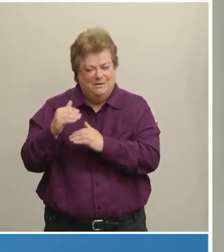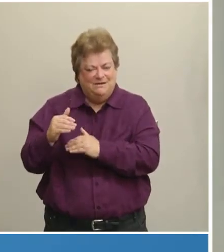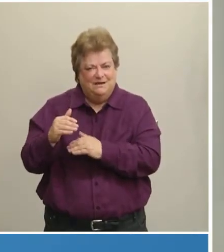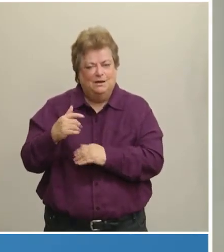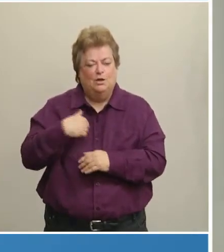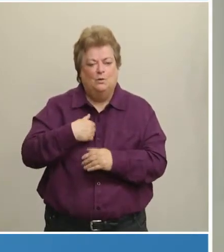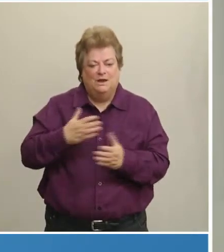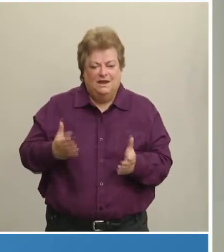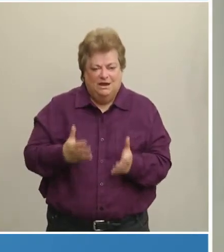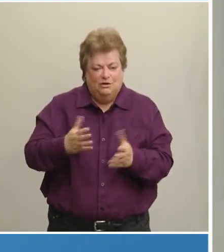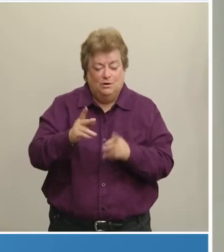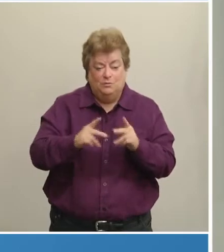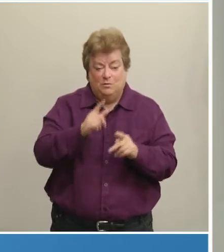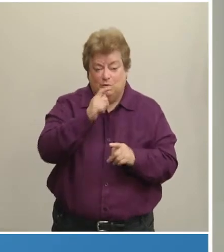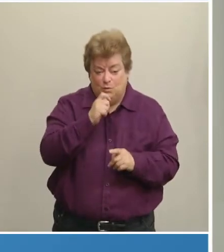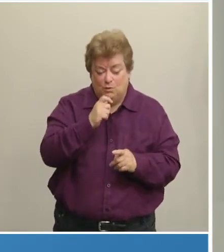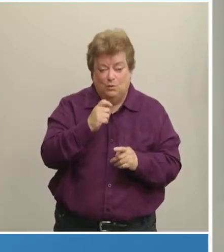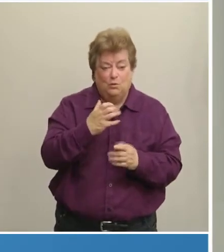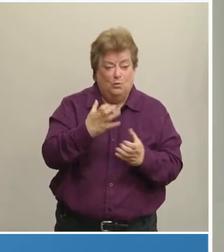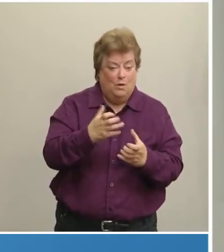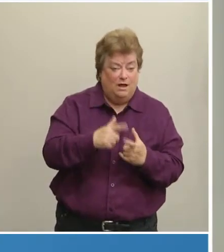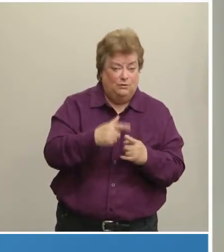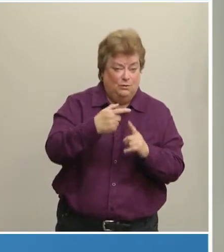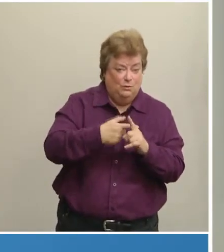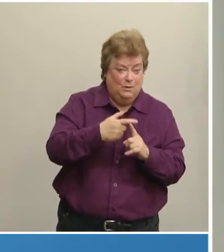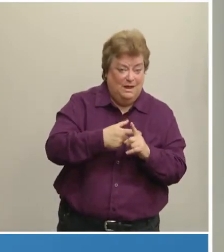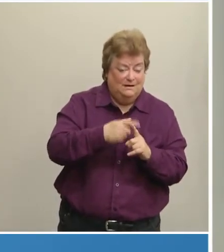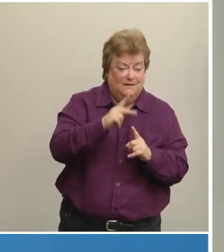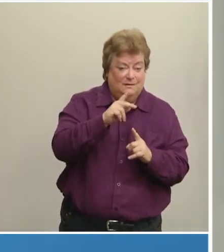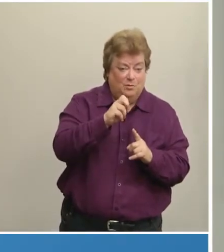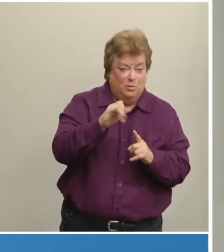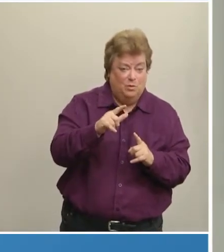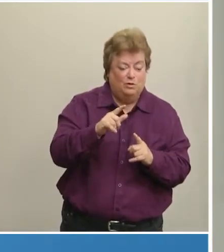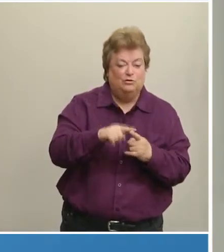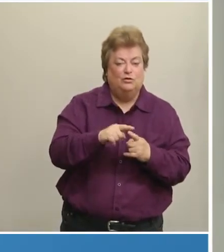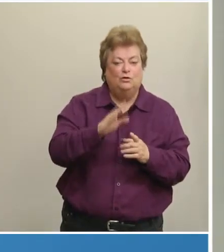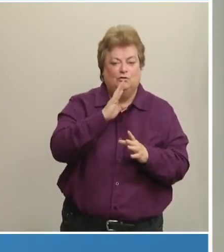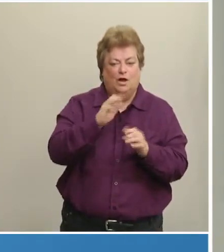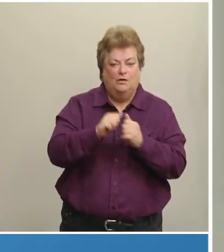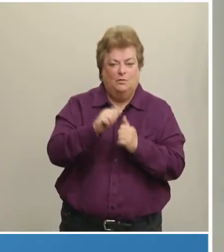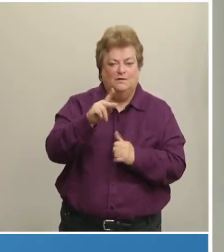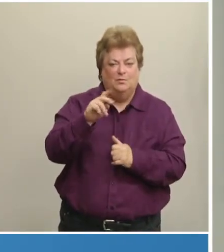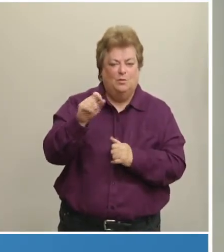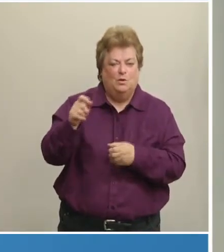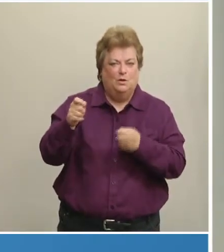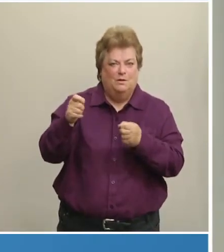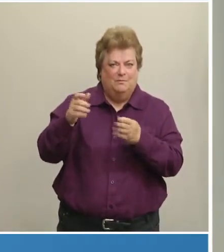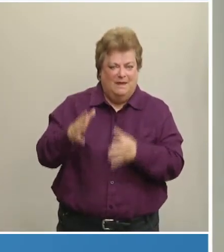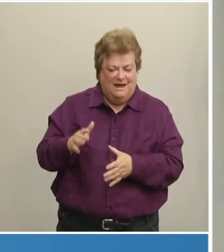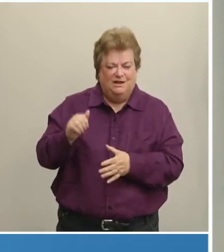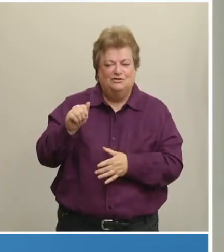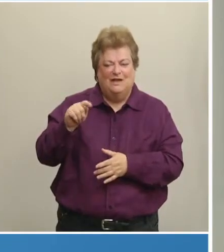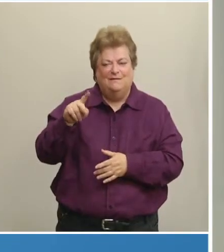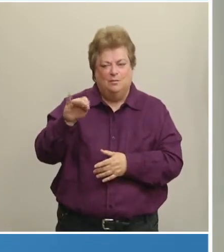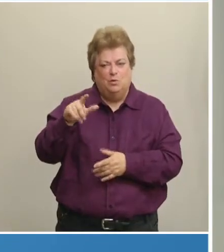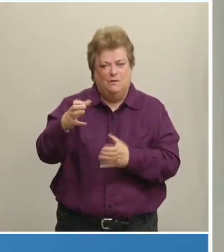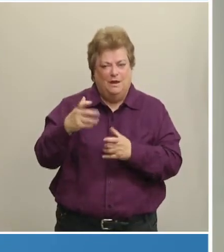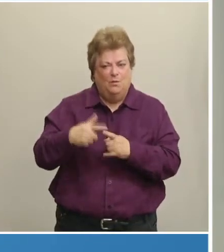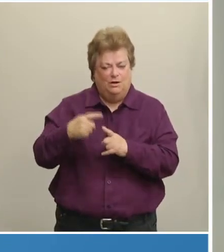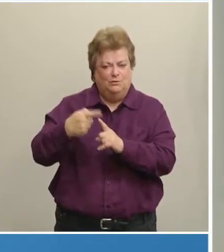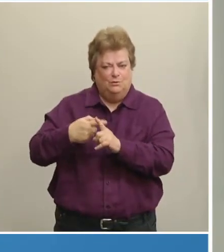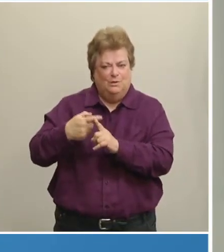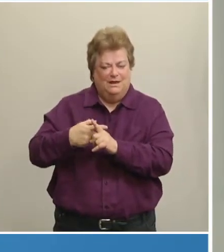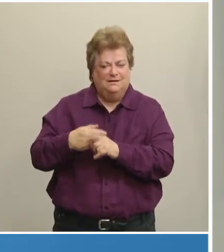do encourage people who are interested in discussing rental of a pool to talk with the pool manager at the pool they'd like to rent after the pools